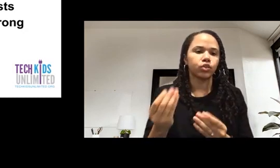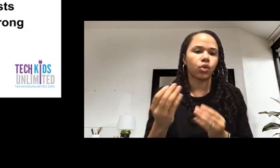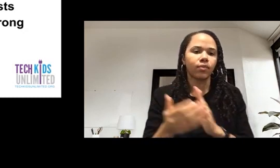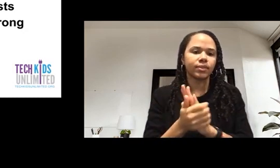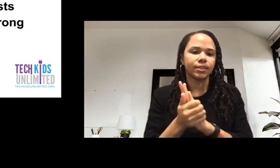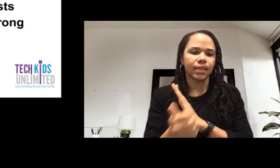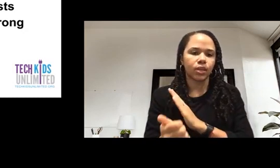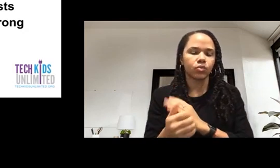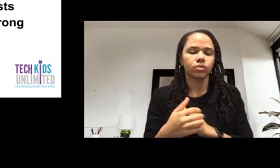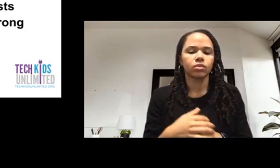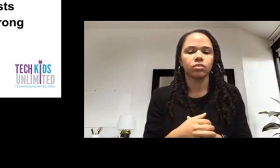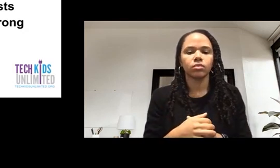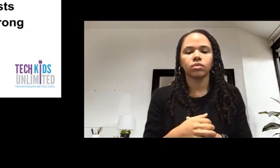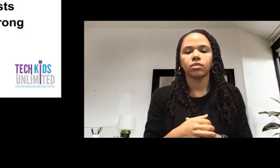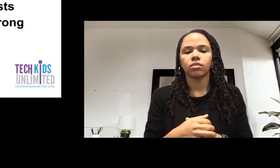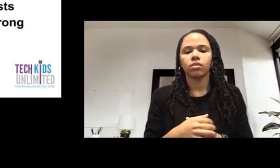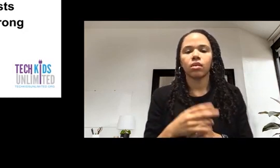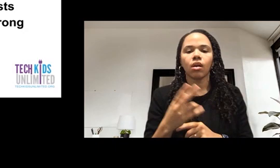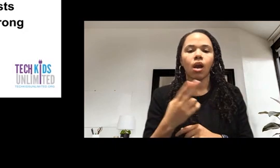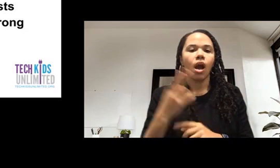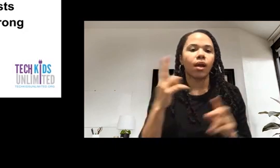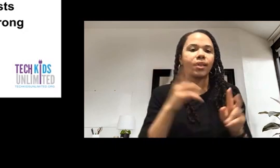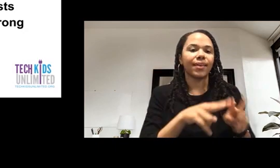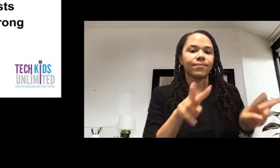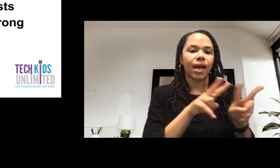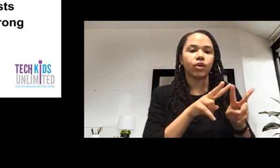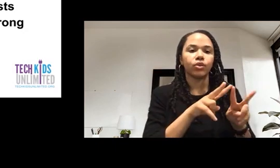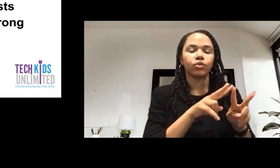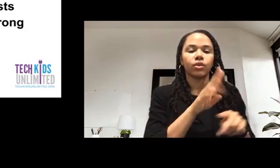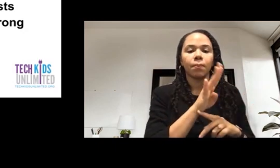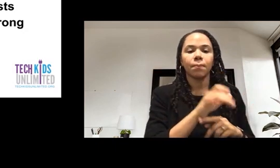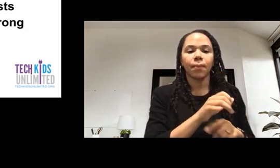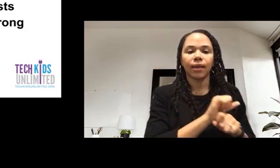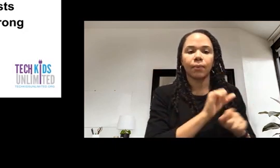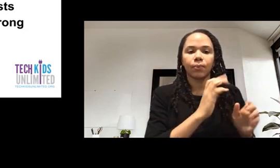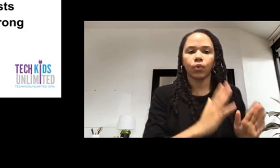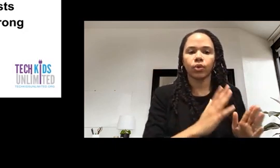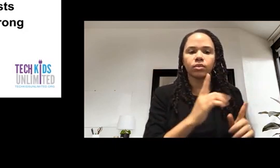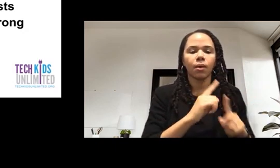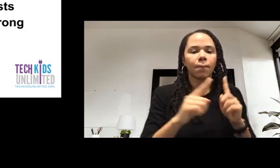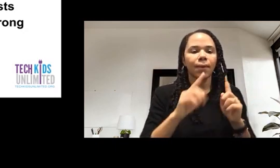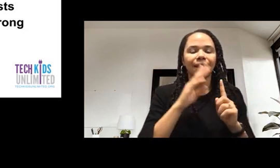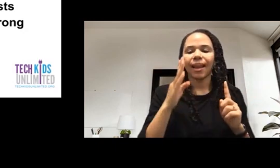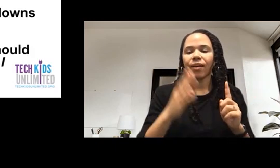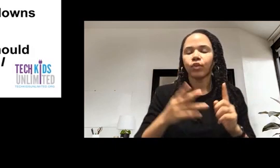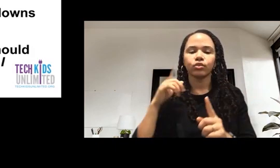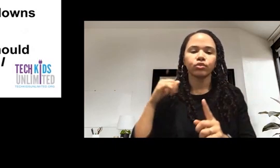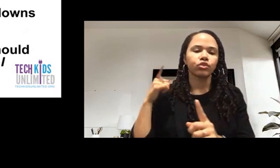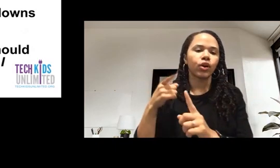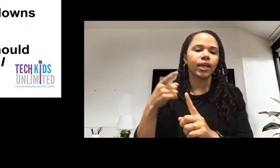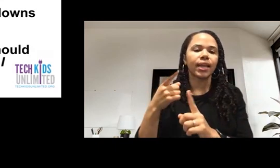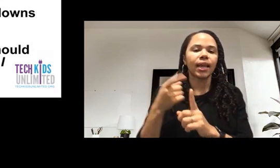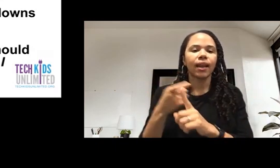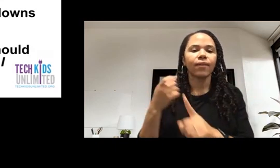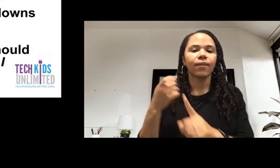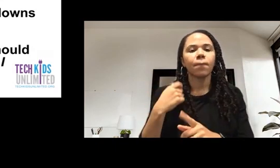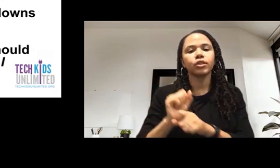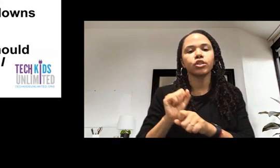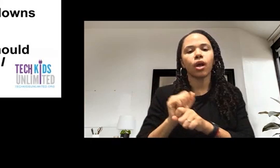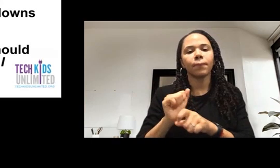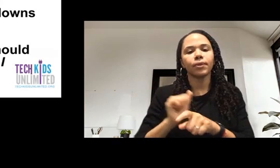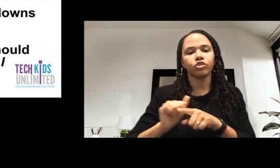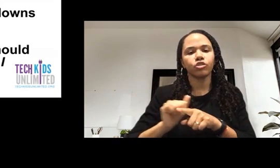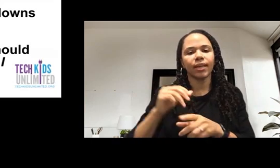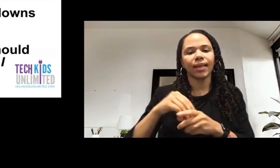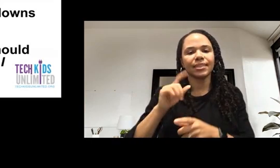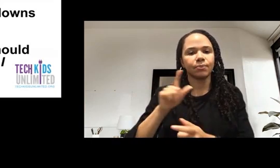skills, are highly valued by employers, but they're never really targeted by job training programs in specific skill areas. One